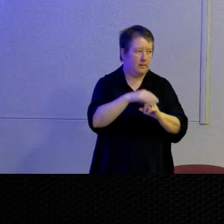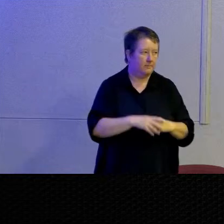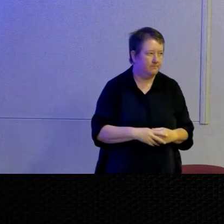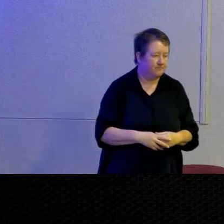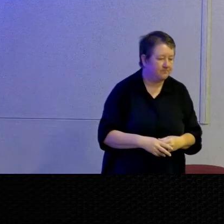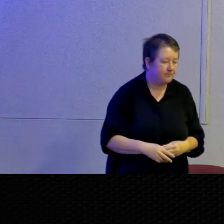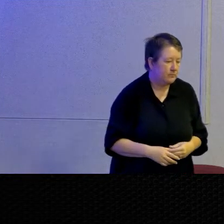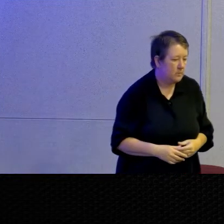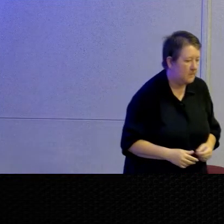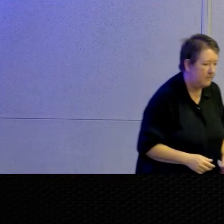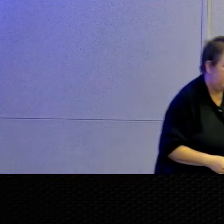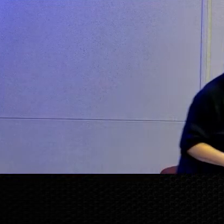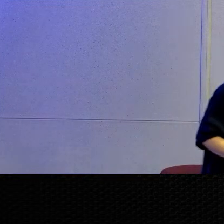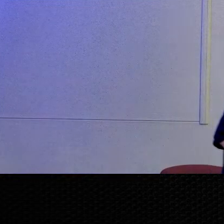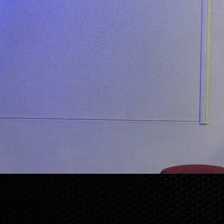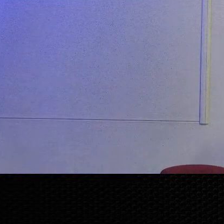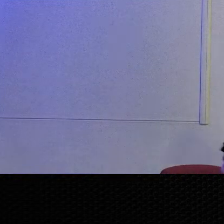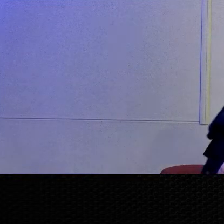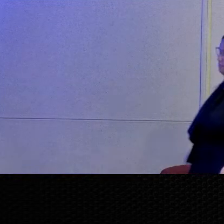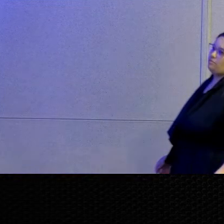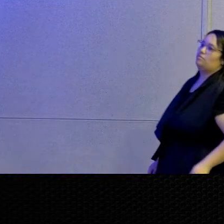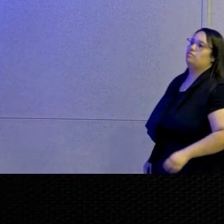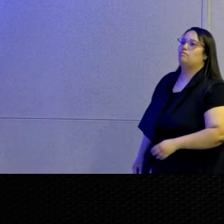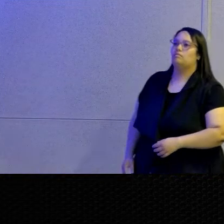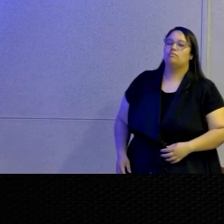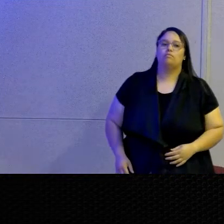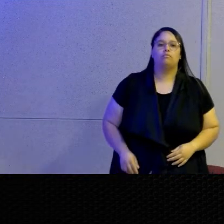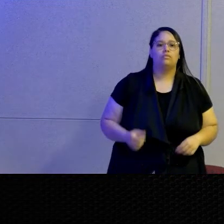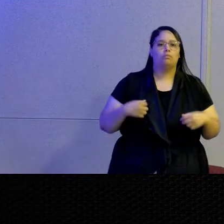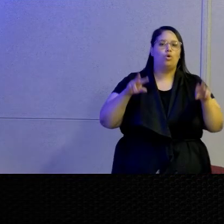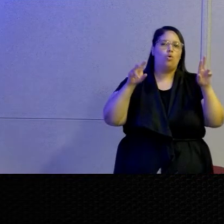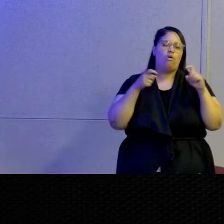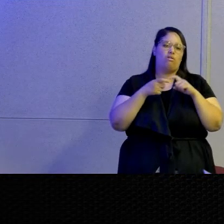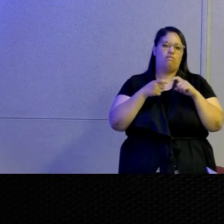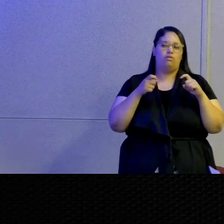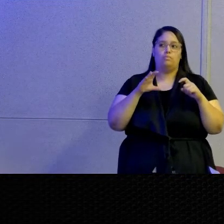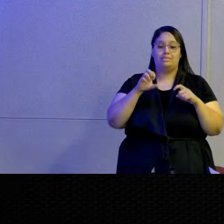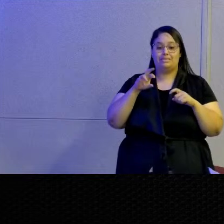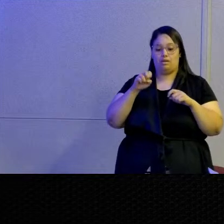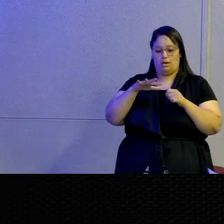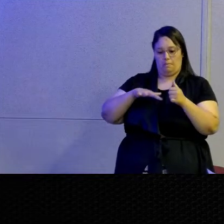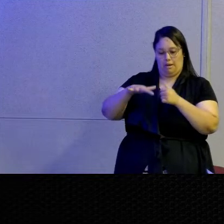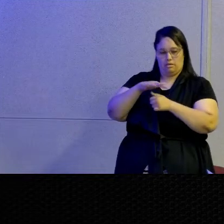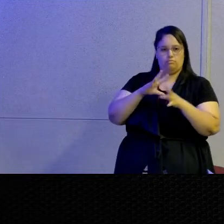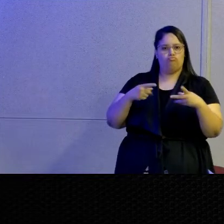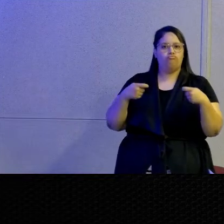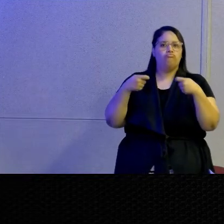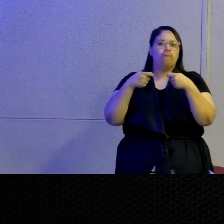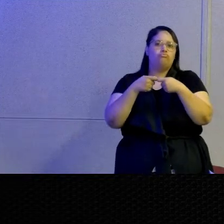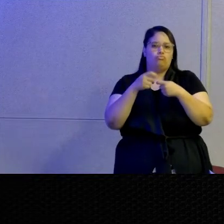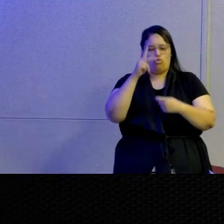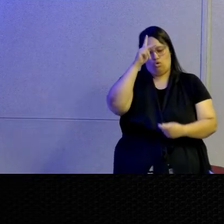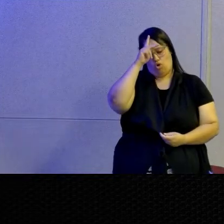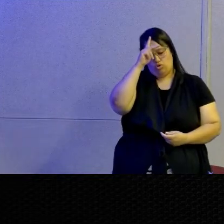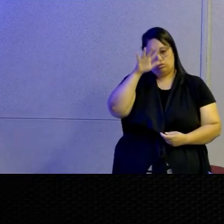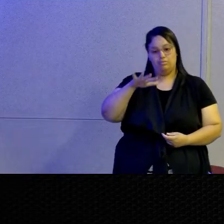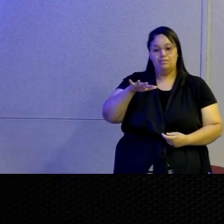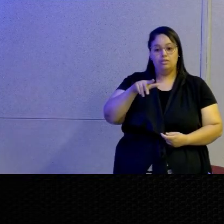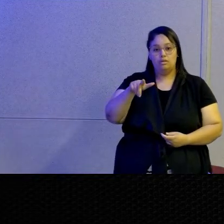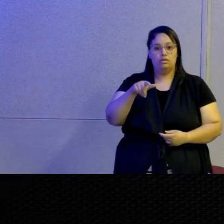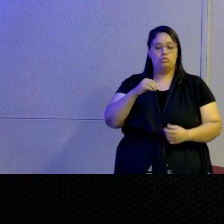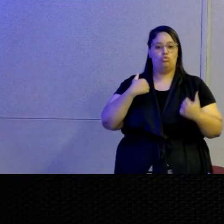On knowledge transfer, I just quote Fabiola: places like CERN contribute to the kind of knowledge that not only